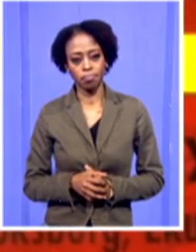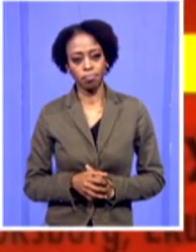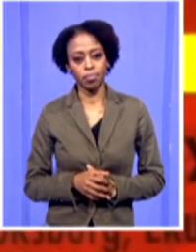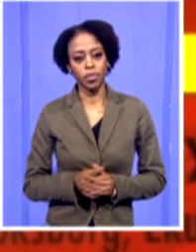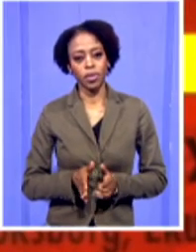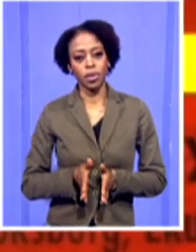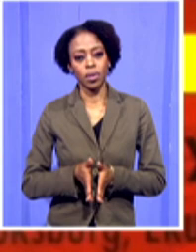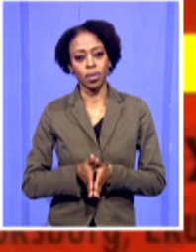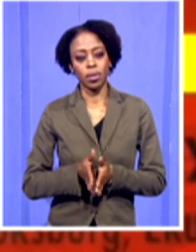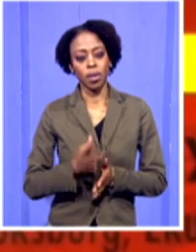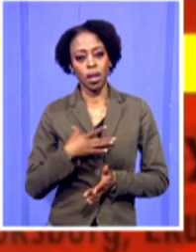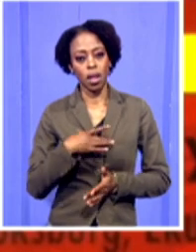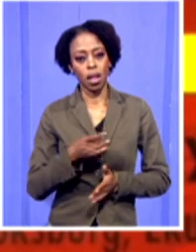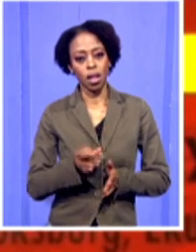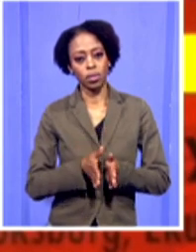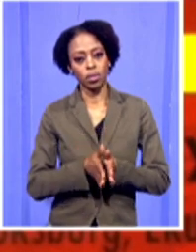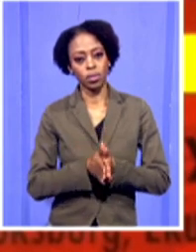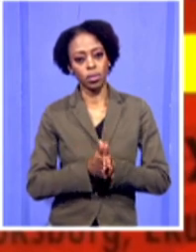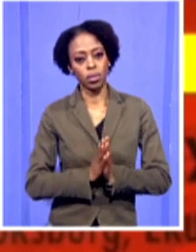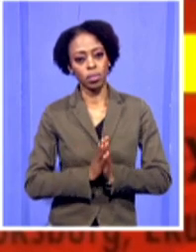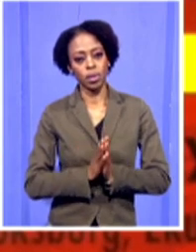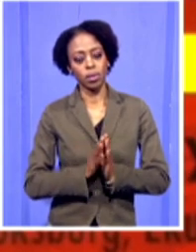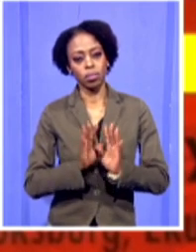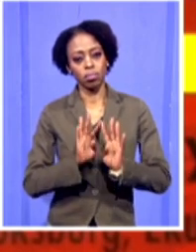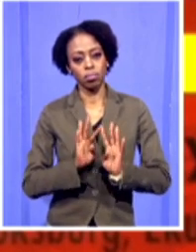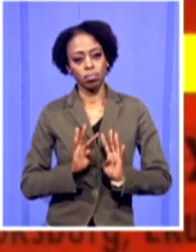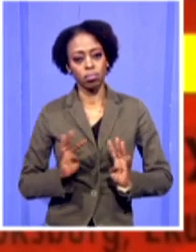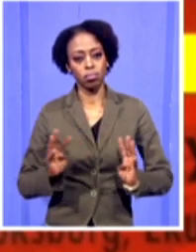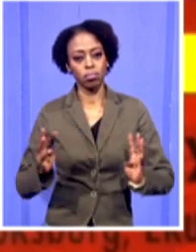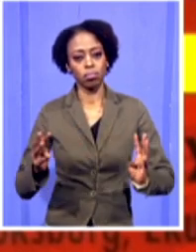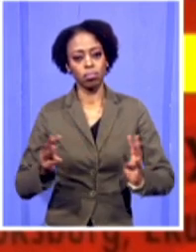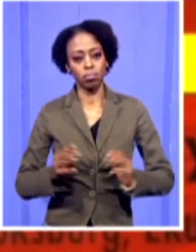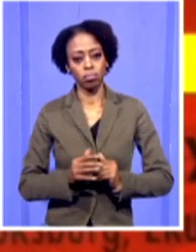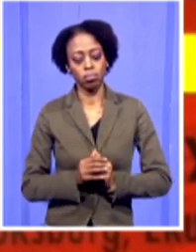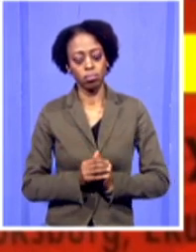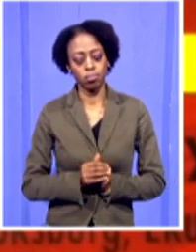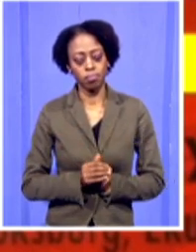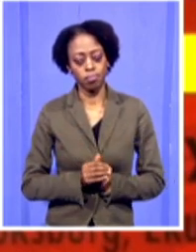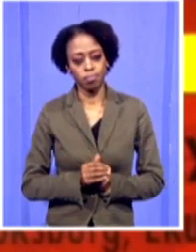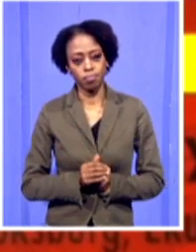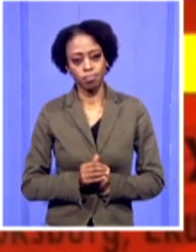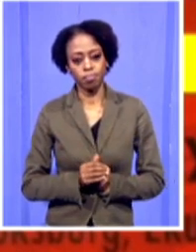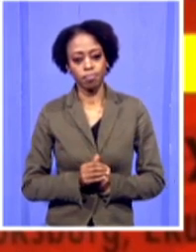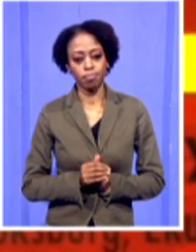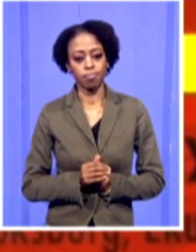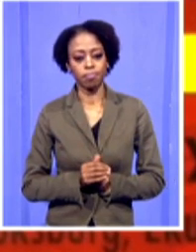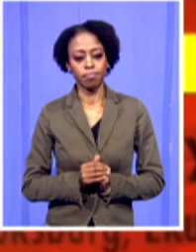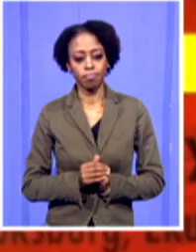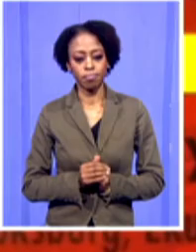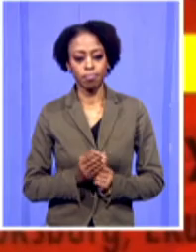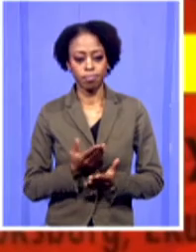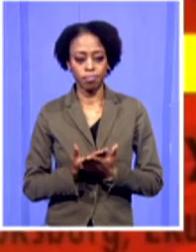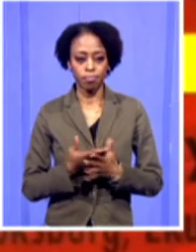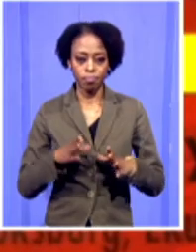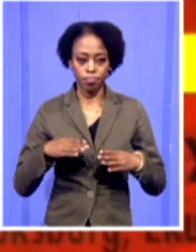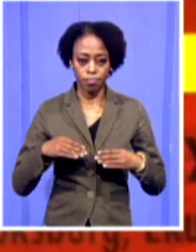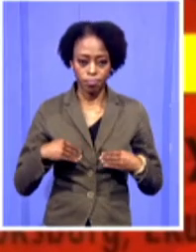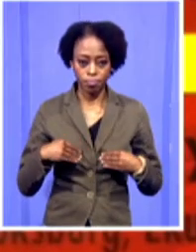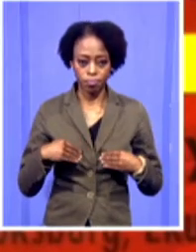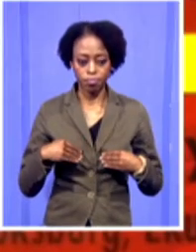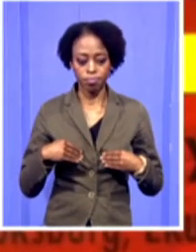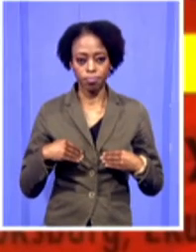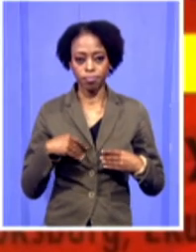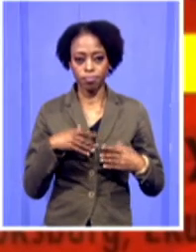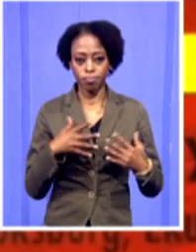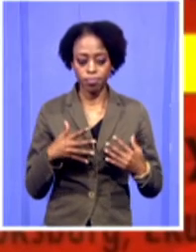appeal to the Congress to accept the advance